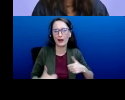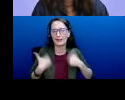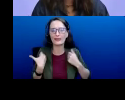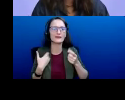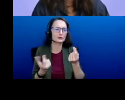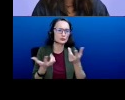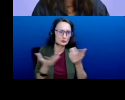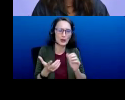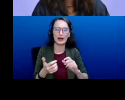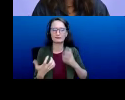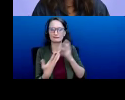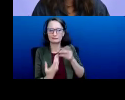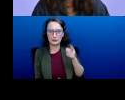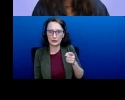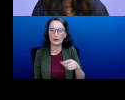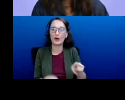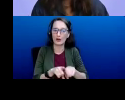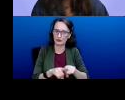there.